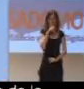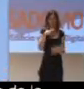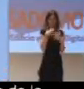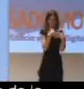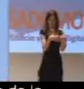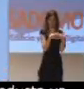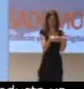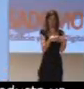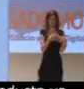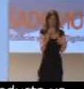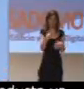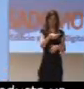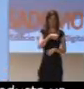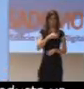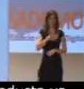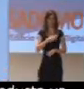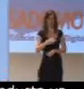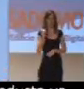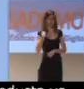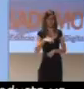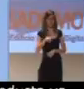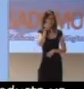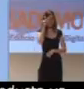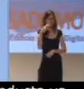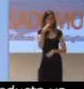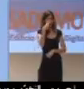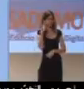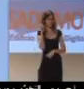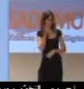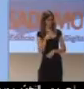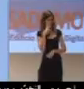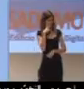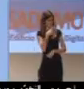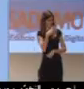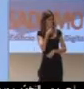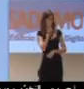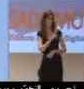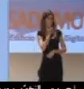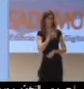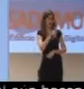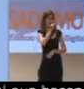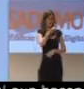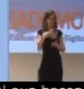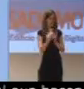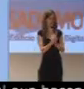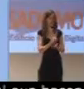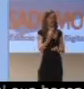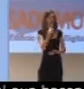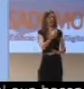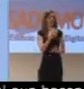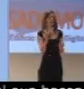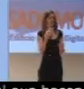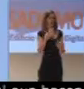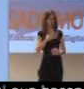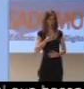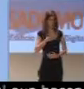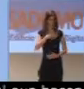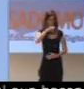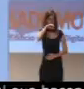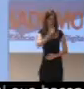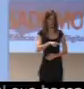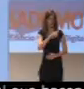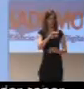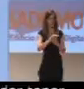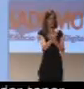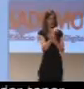Well, this is a device which is already in the market, but it's very useful. And what people normally comment is, I would love to